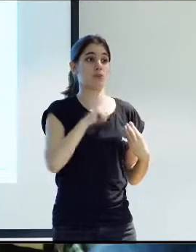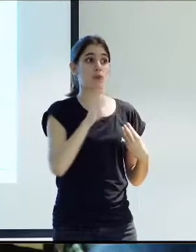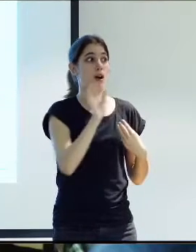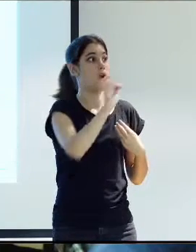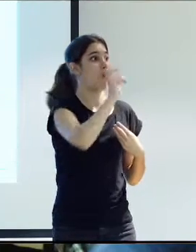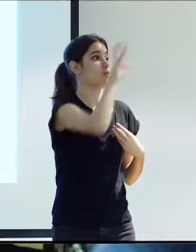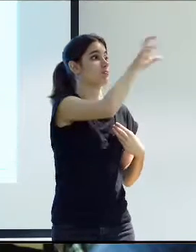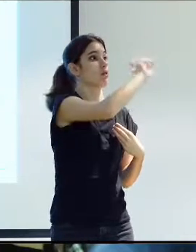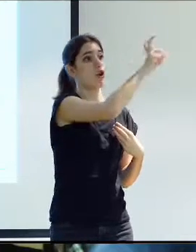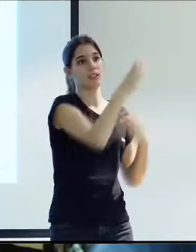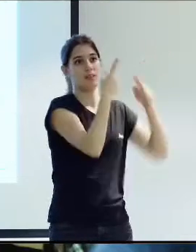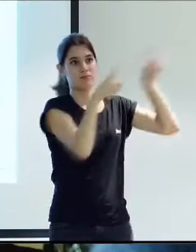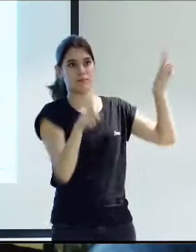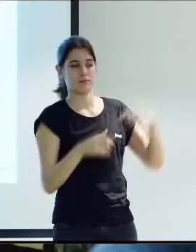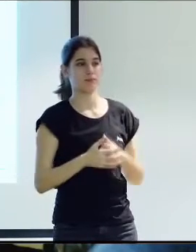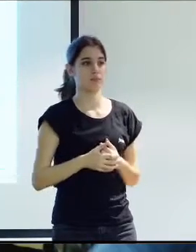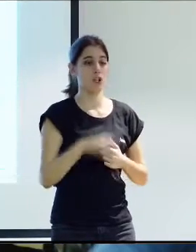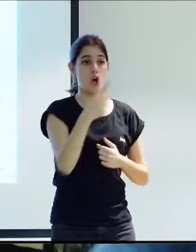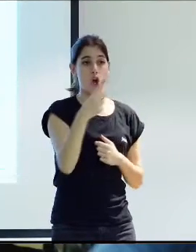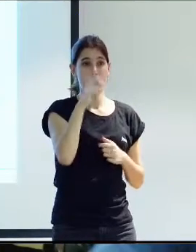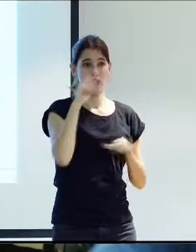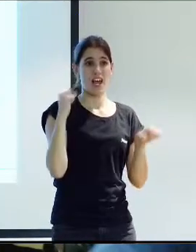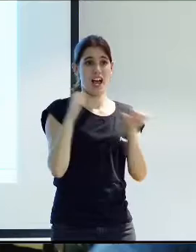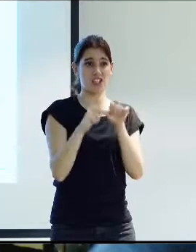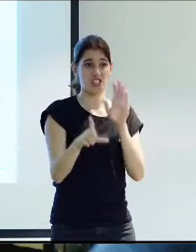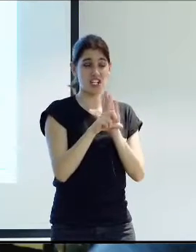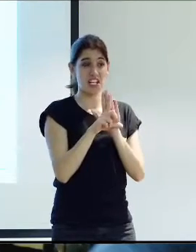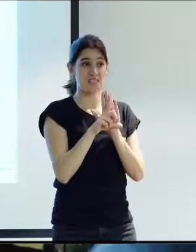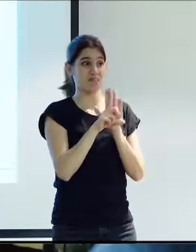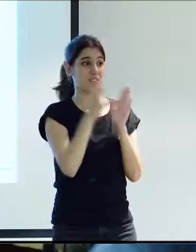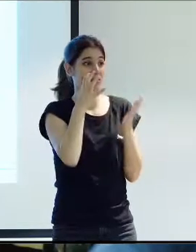live in. And then after 12 years,